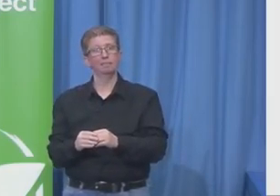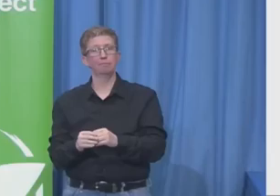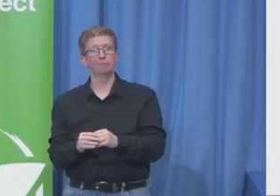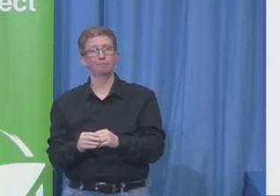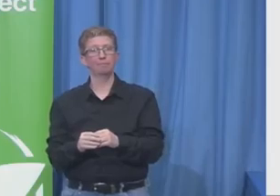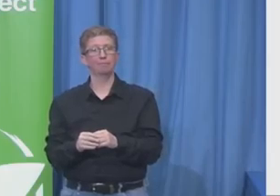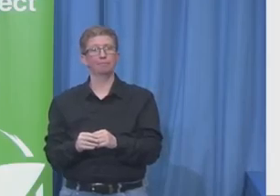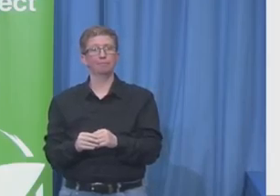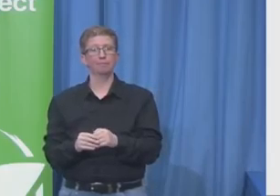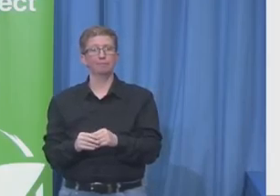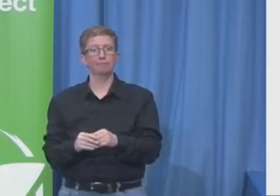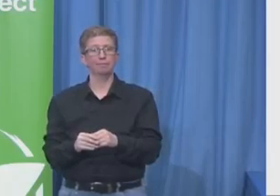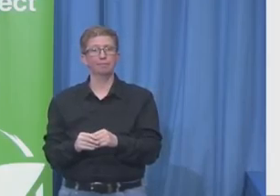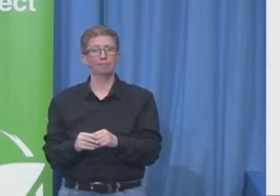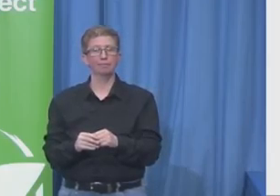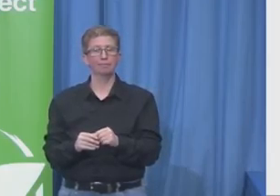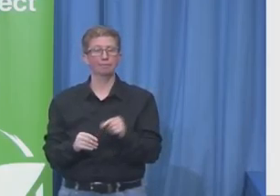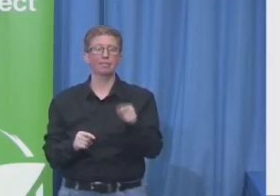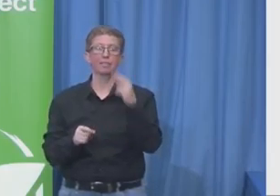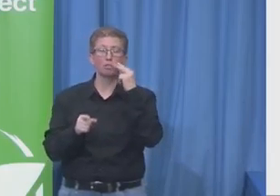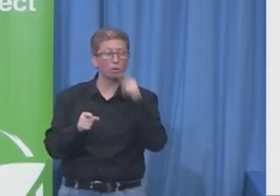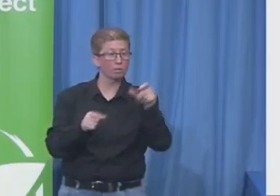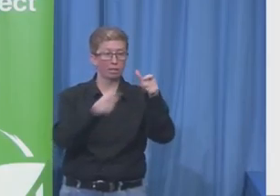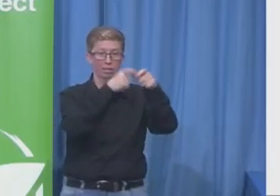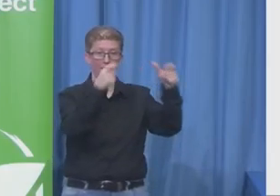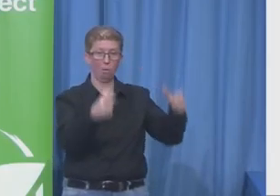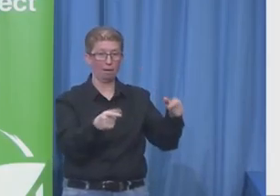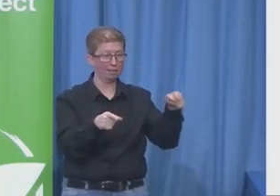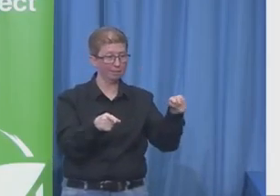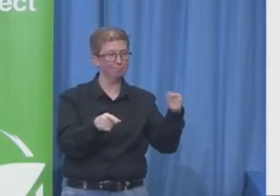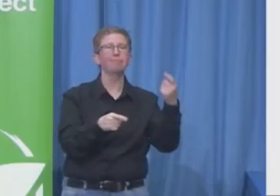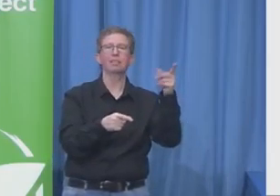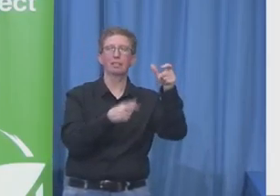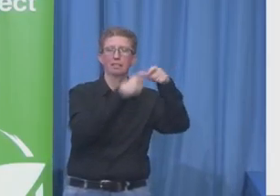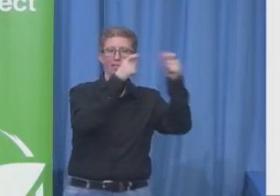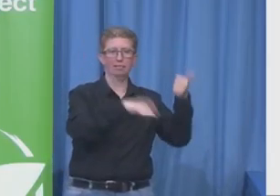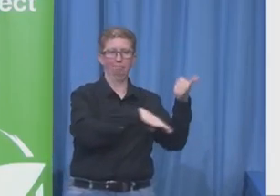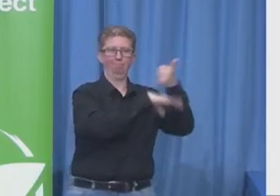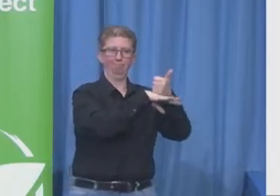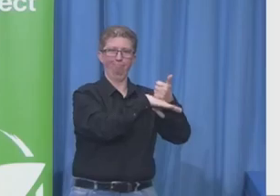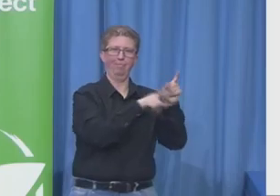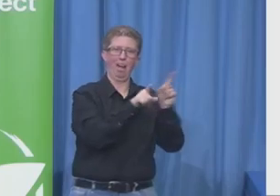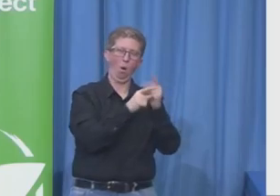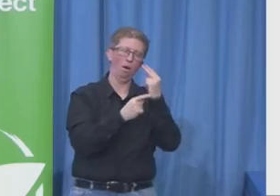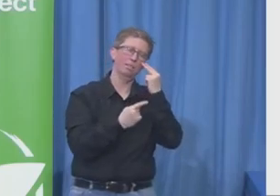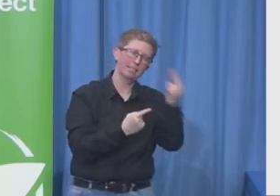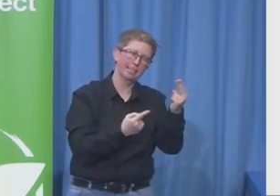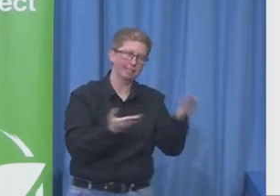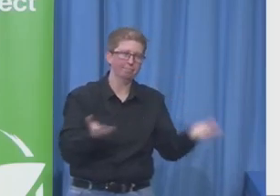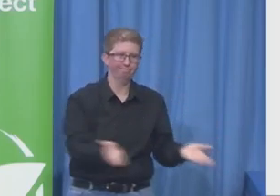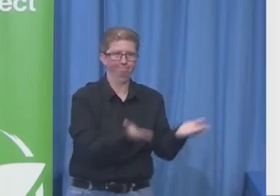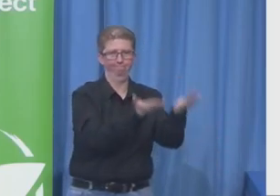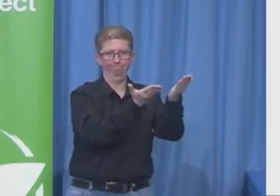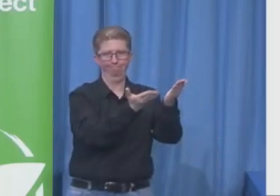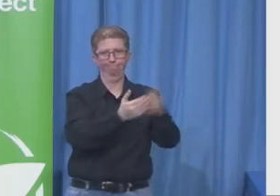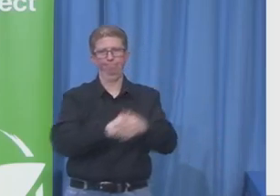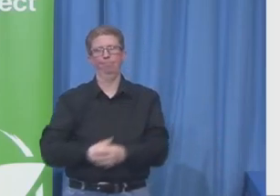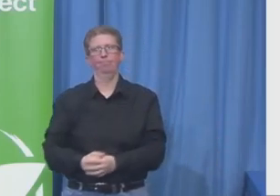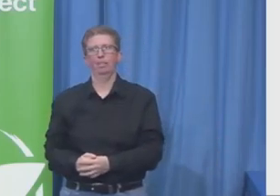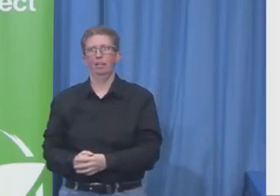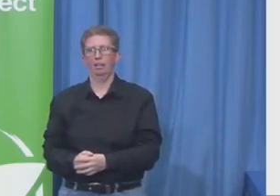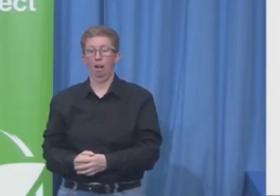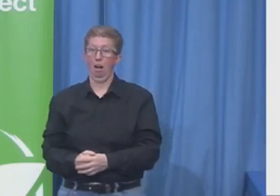projects. Thank you, Gaetane. I would like to follow up on this very broad picture on asking you